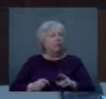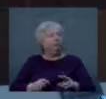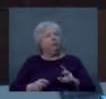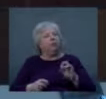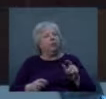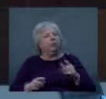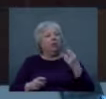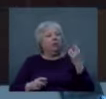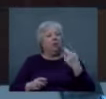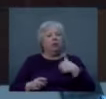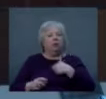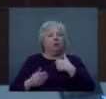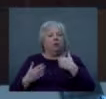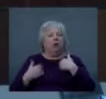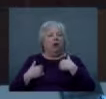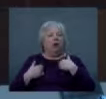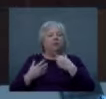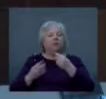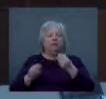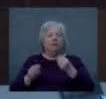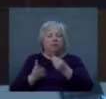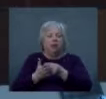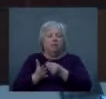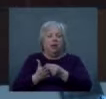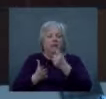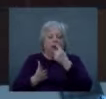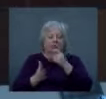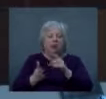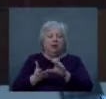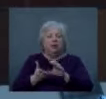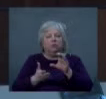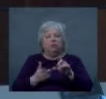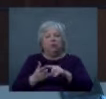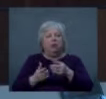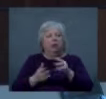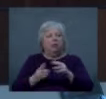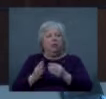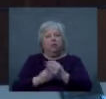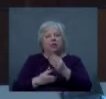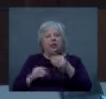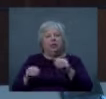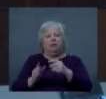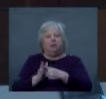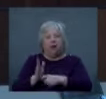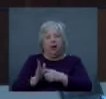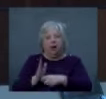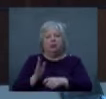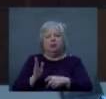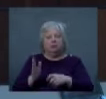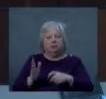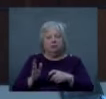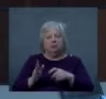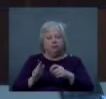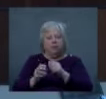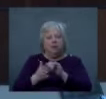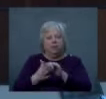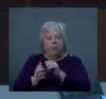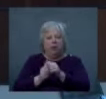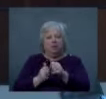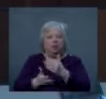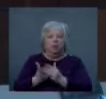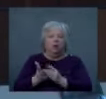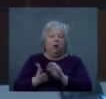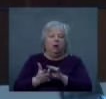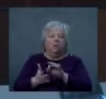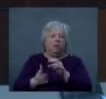the additional land in the Little Rock Port Authority was issued to them by the sales tax initiative, where I believe at the time part of those dollars, the